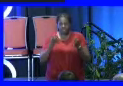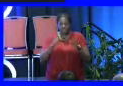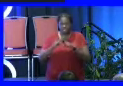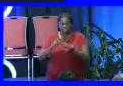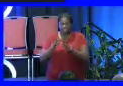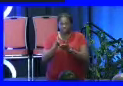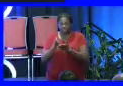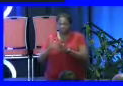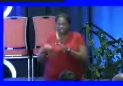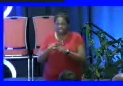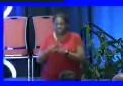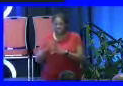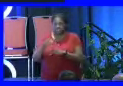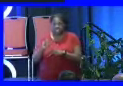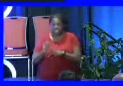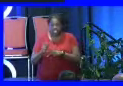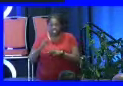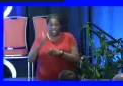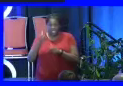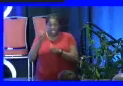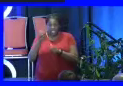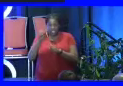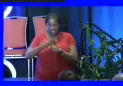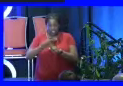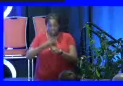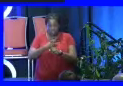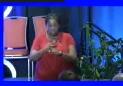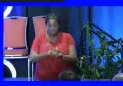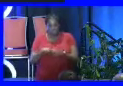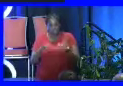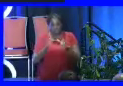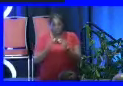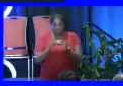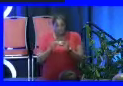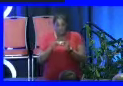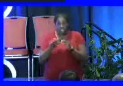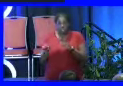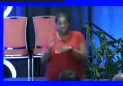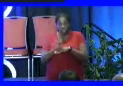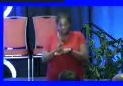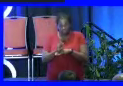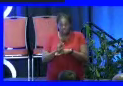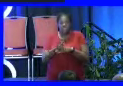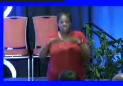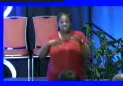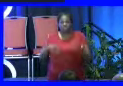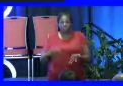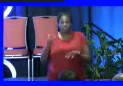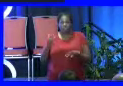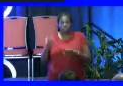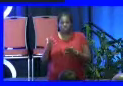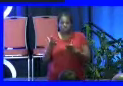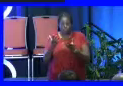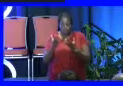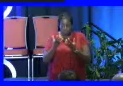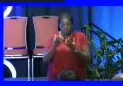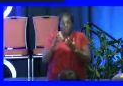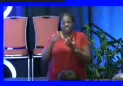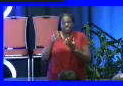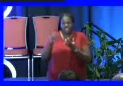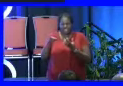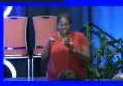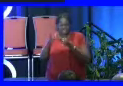care. And they meet quarterly, and you have to go in front of them and plead your case for why you want the data, and they'll decide whether or not they